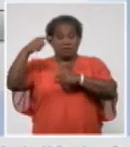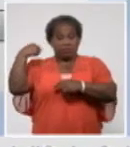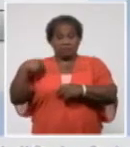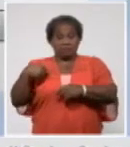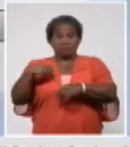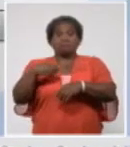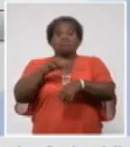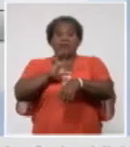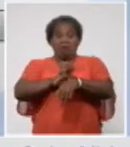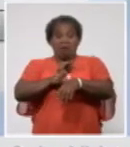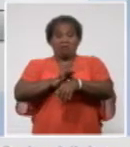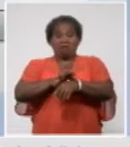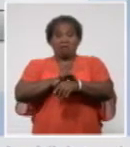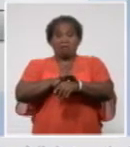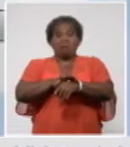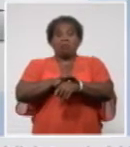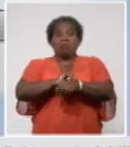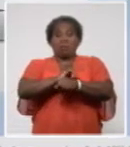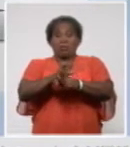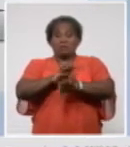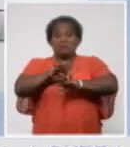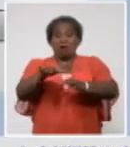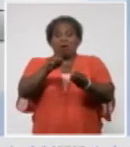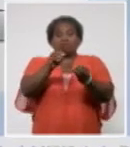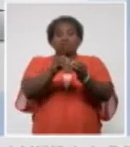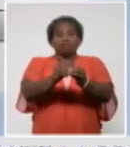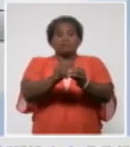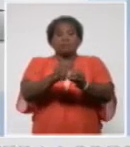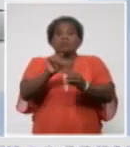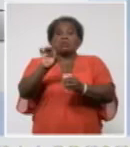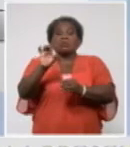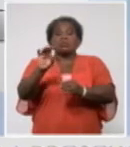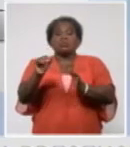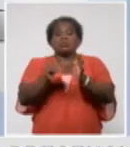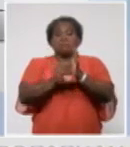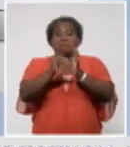51.13% of worldwide cases, with